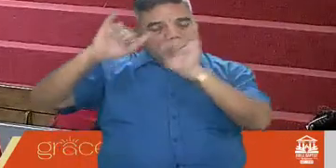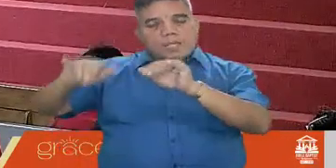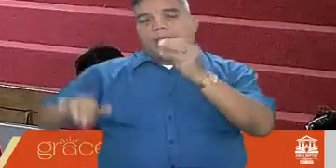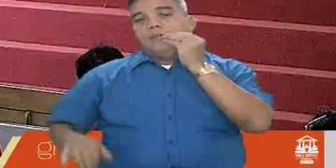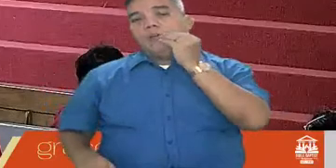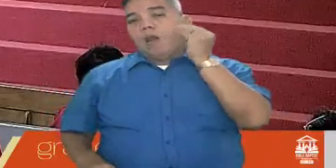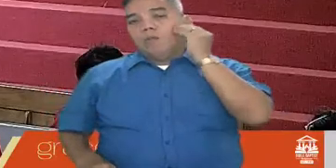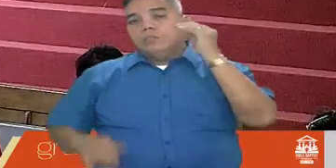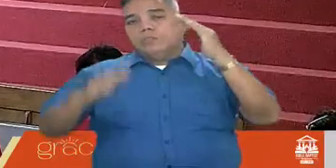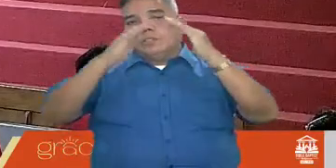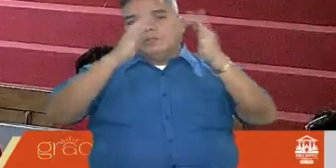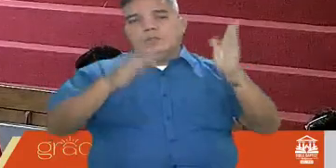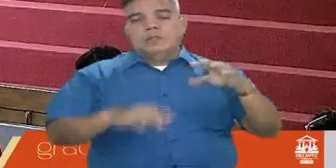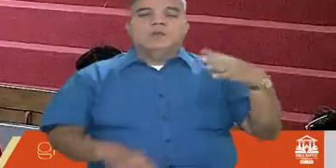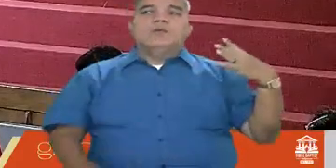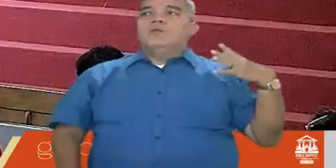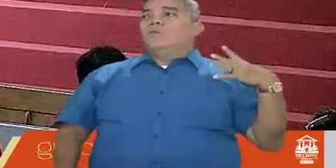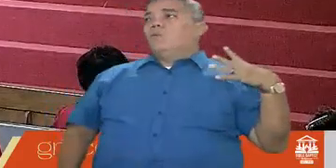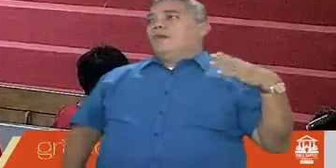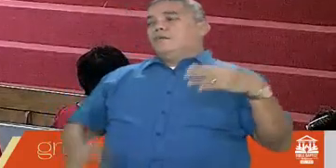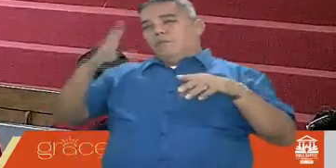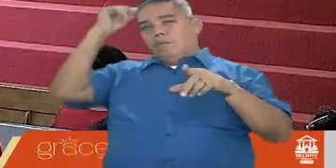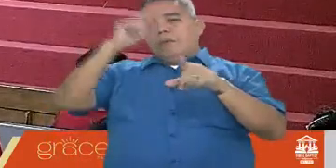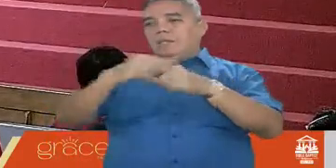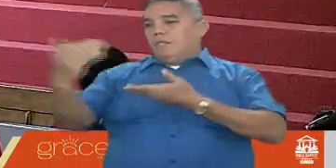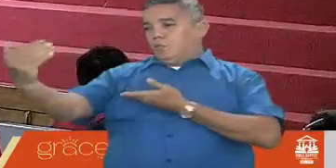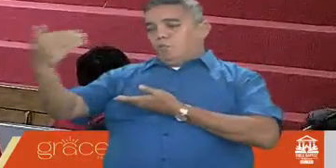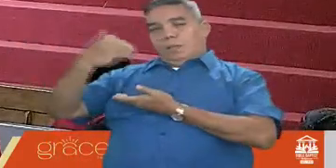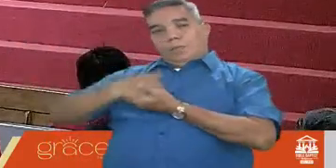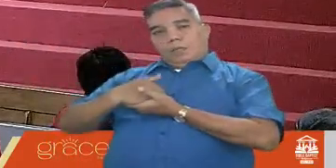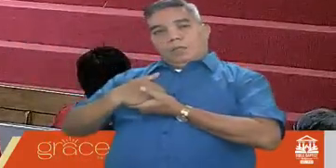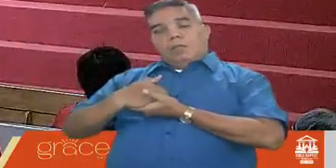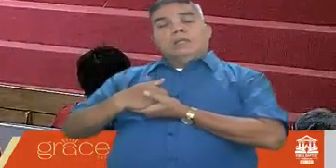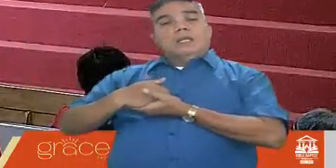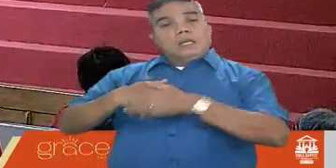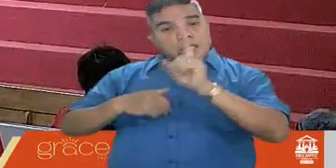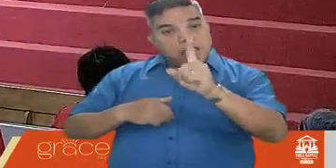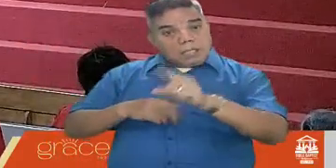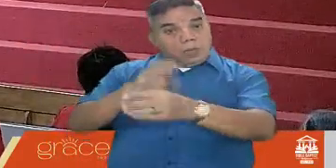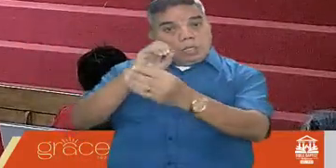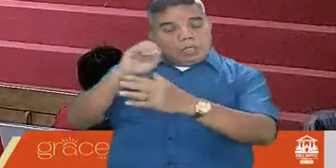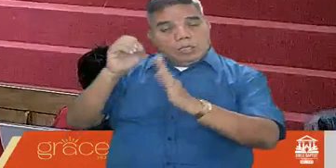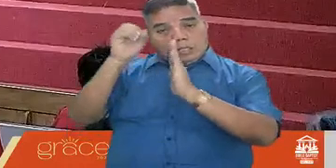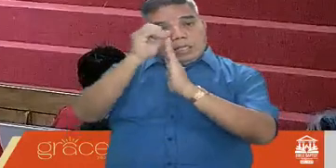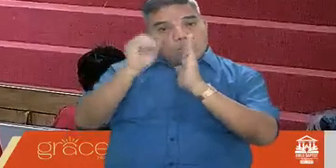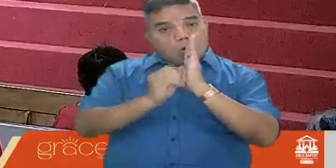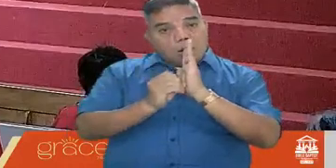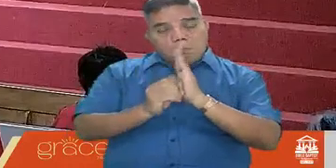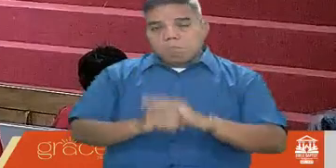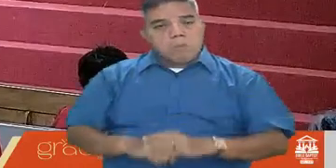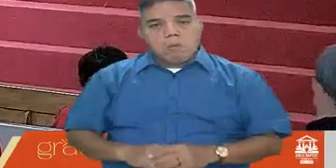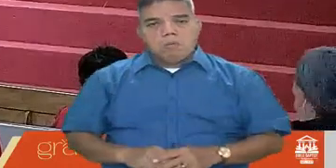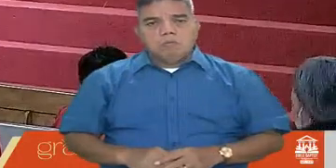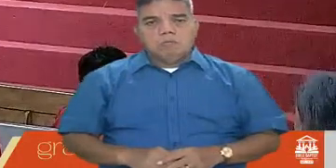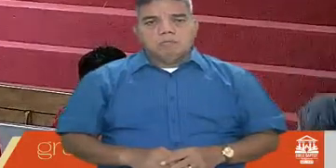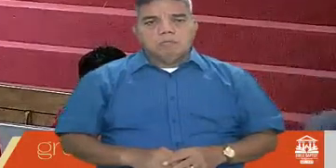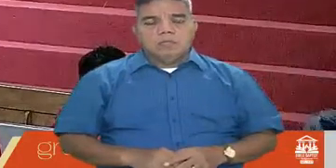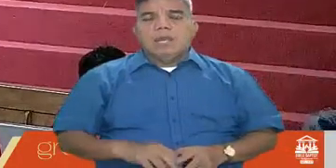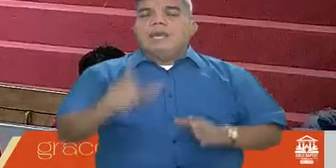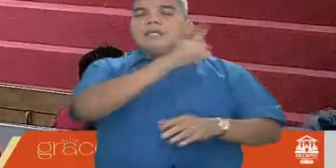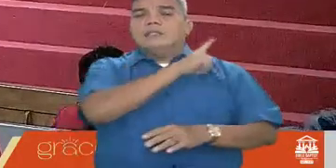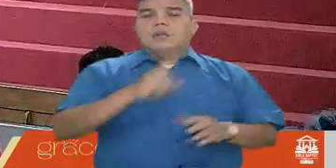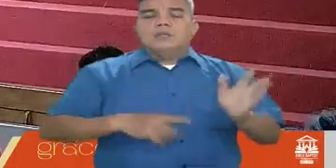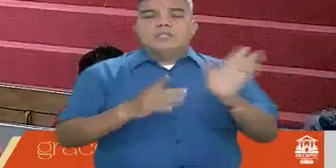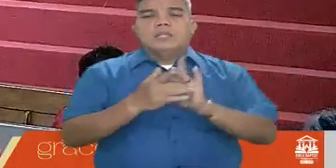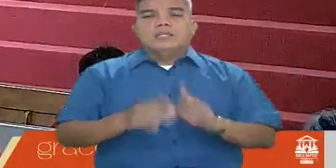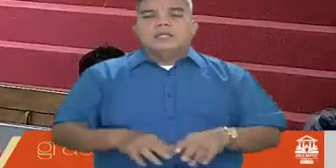stay in your house, wait for your brother to come to you." Is that the order? No, he did not say that.